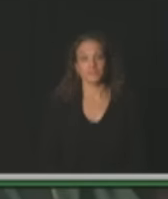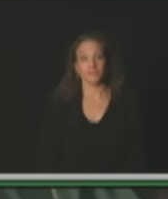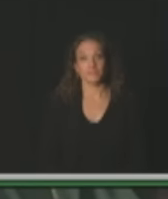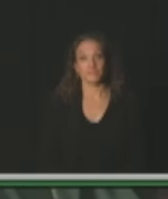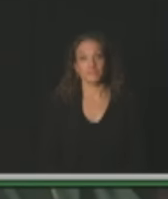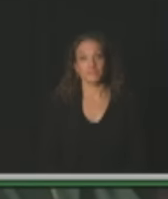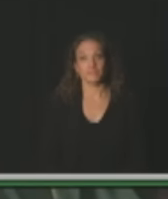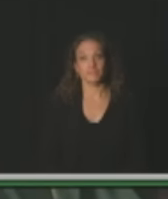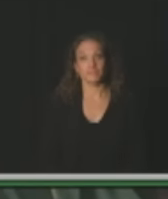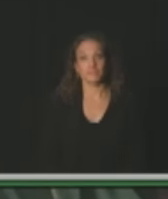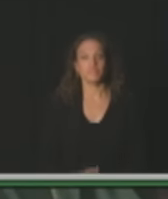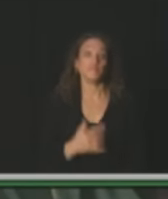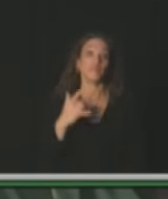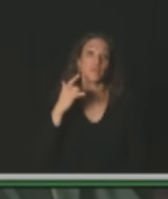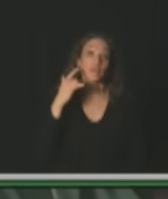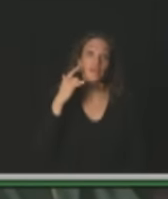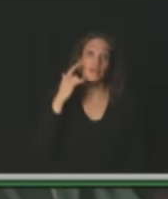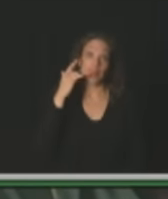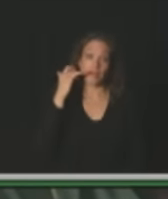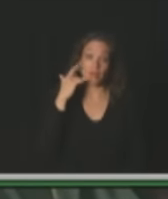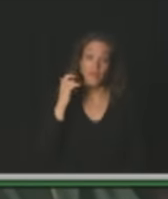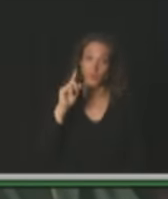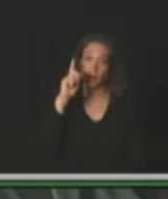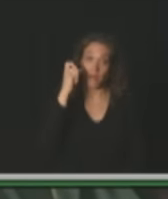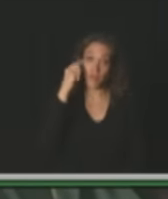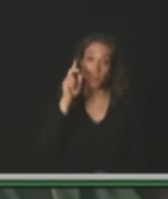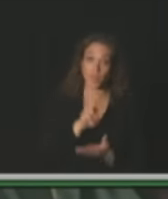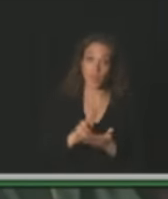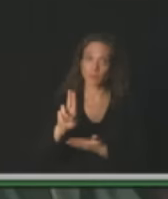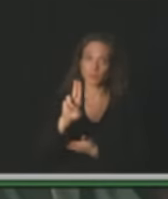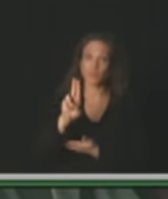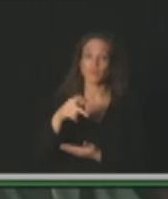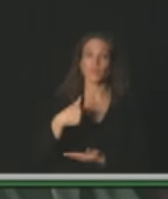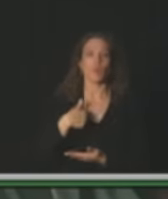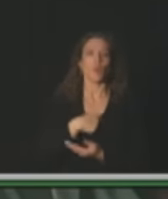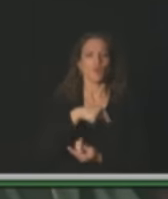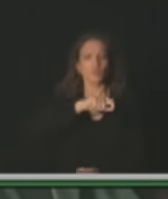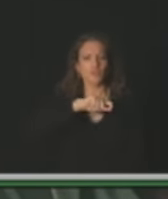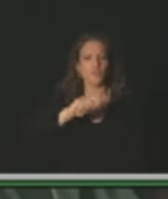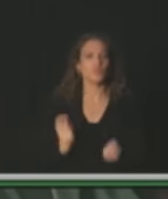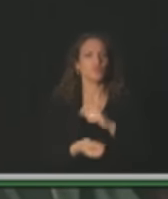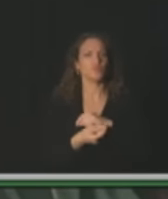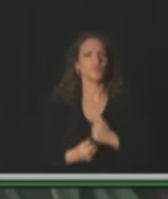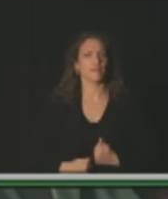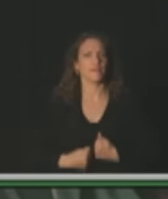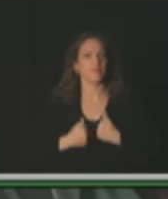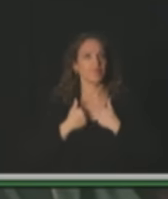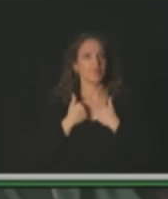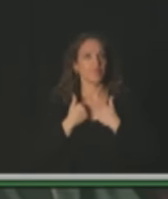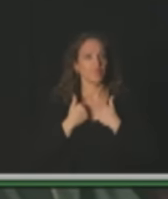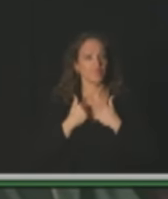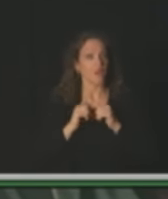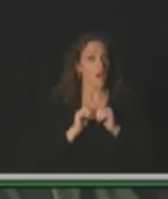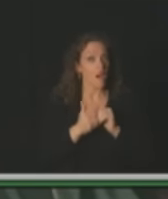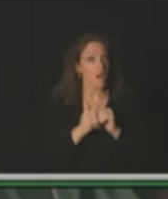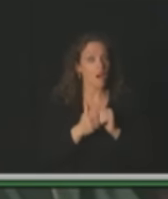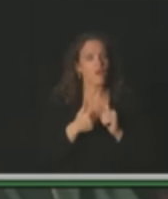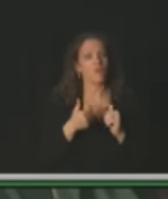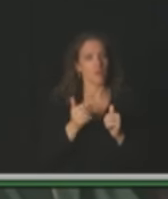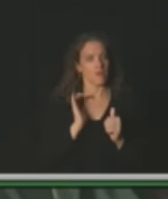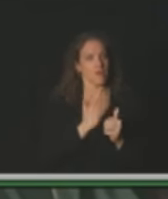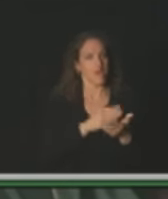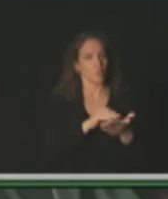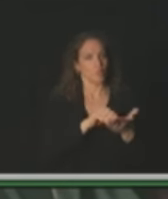capital university, we transform lives by preparing students